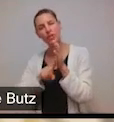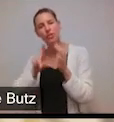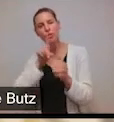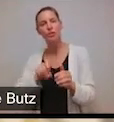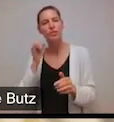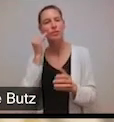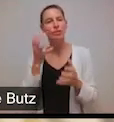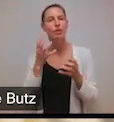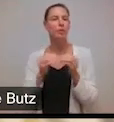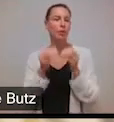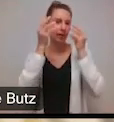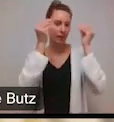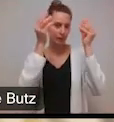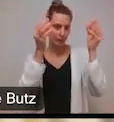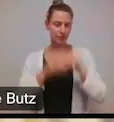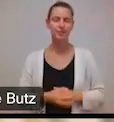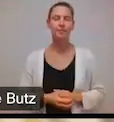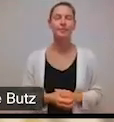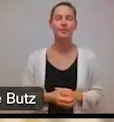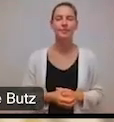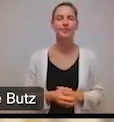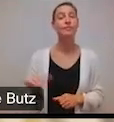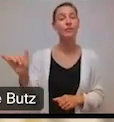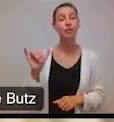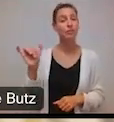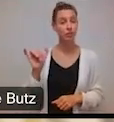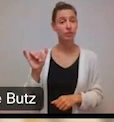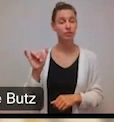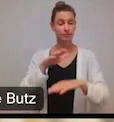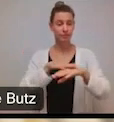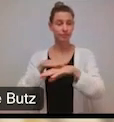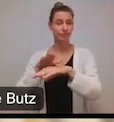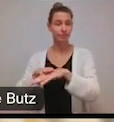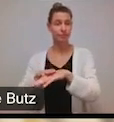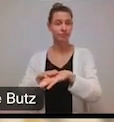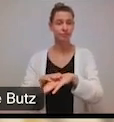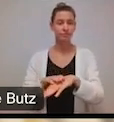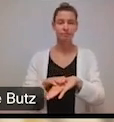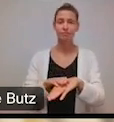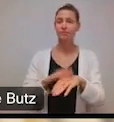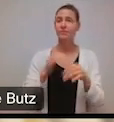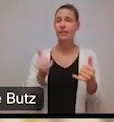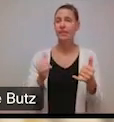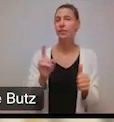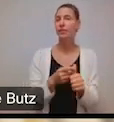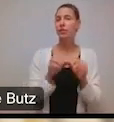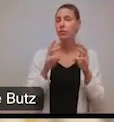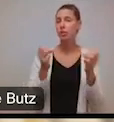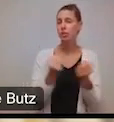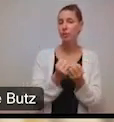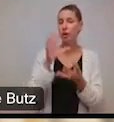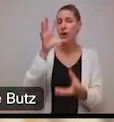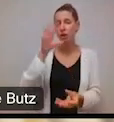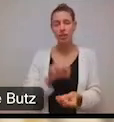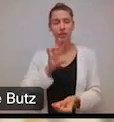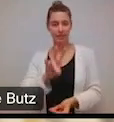And I will remind you as well that this is just one workshop in a series of 7. They are all